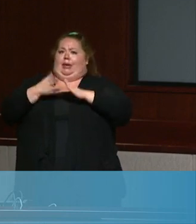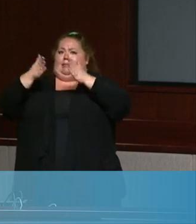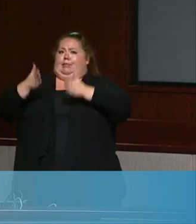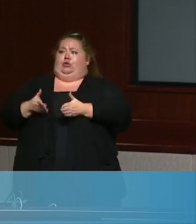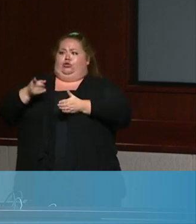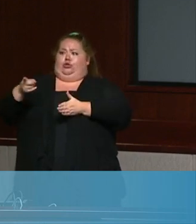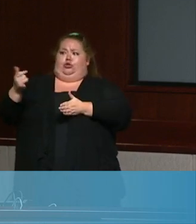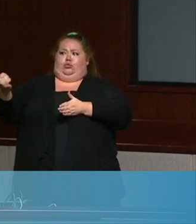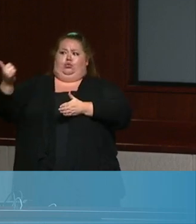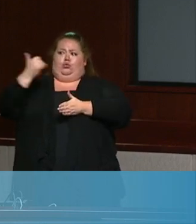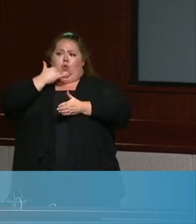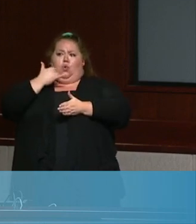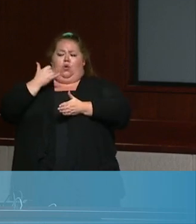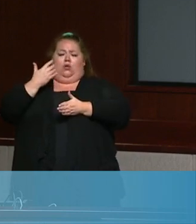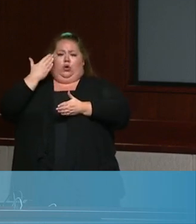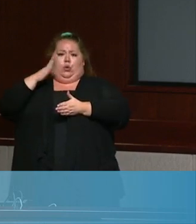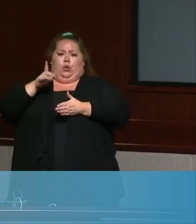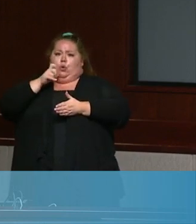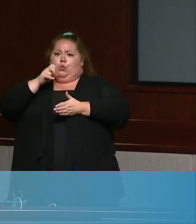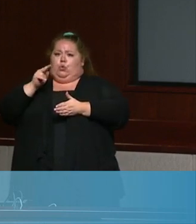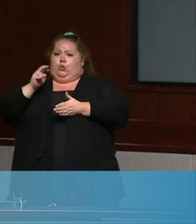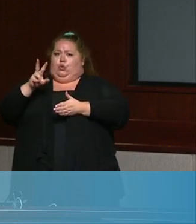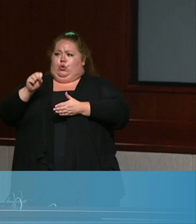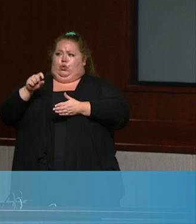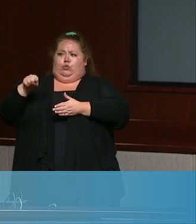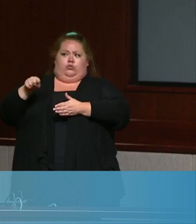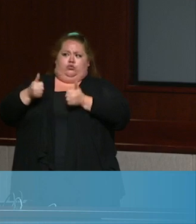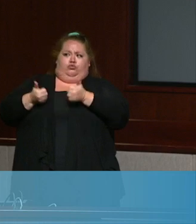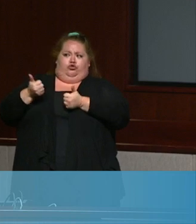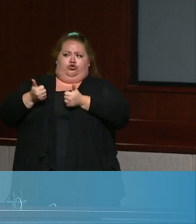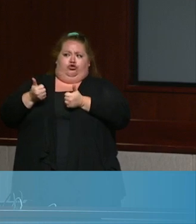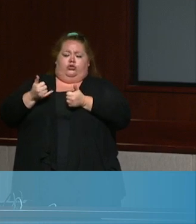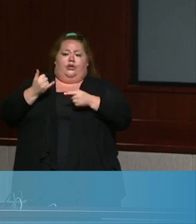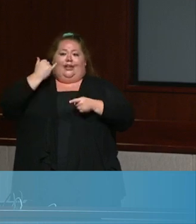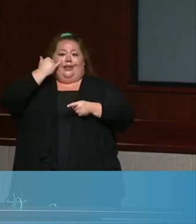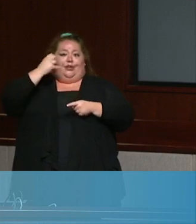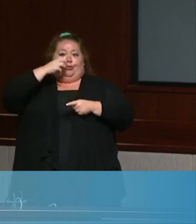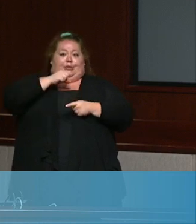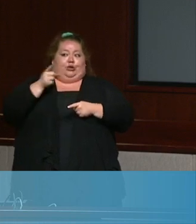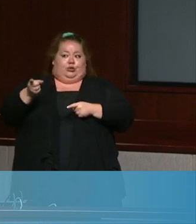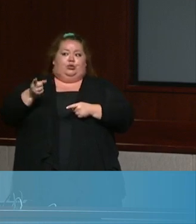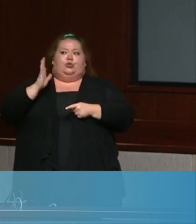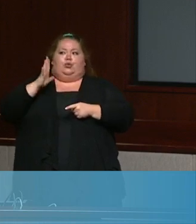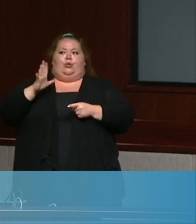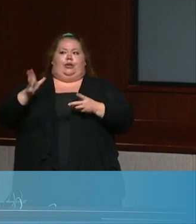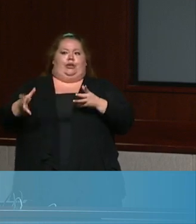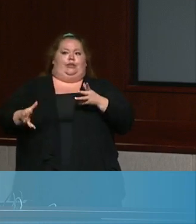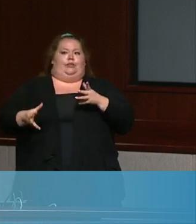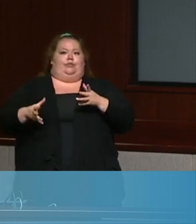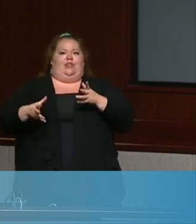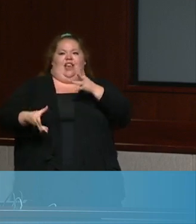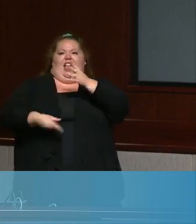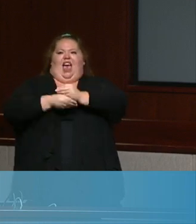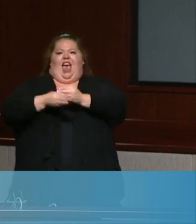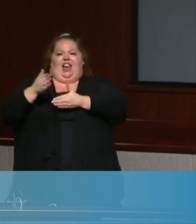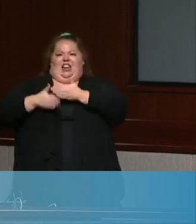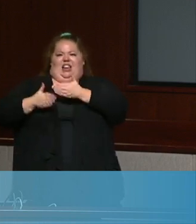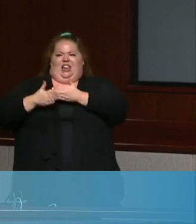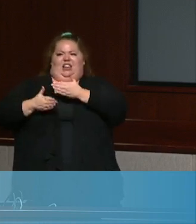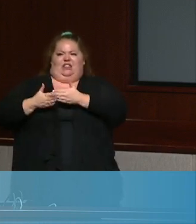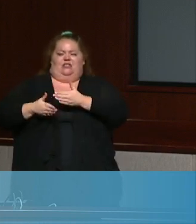you're with. So if I miss your outlet and you're on the line, we'll come back at the end and make sure we catch